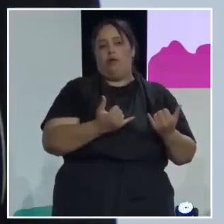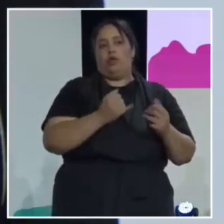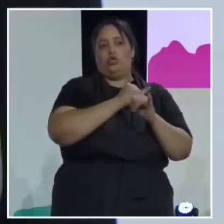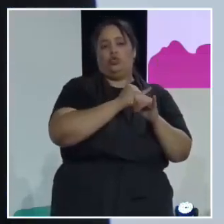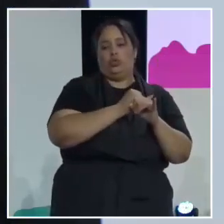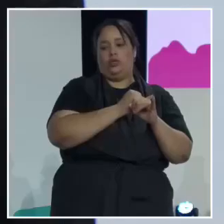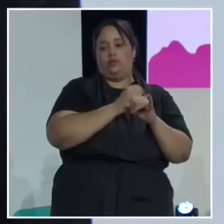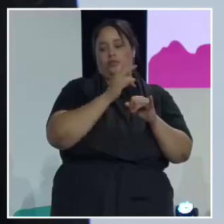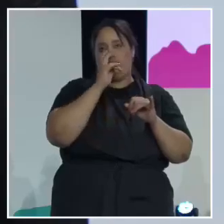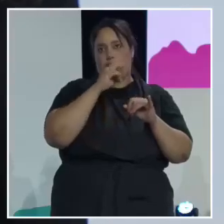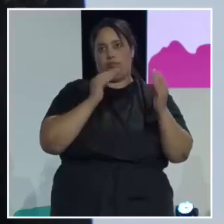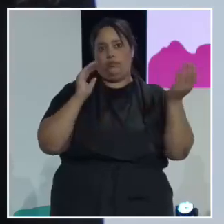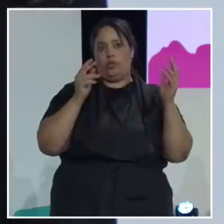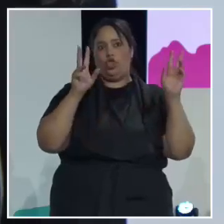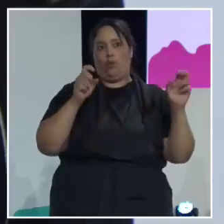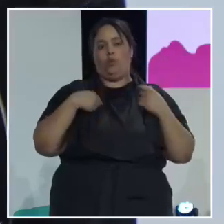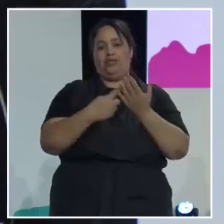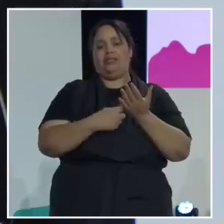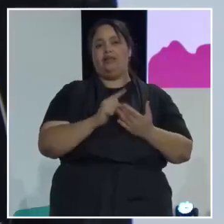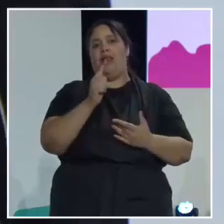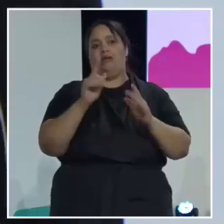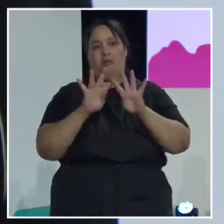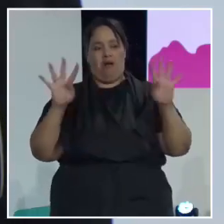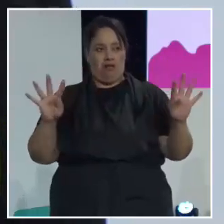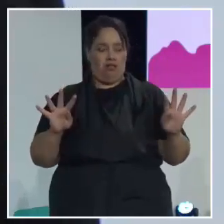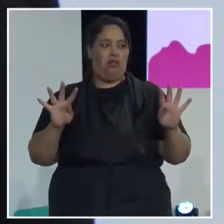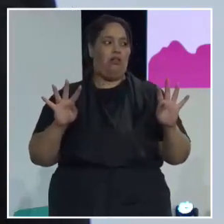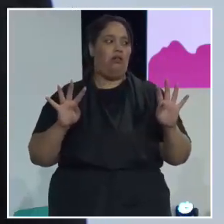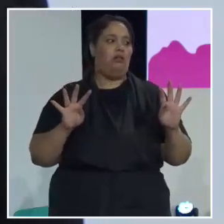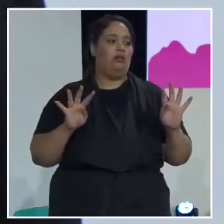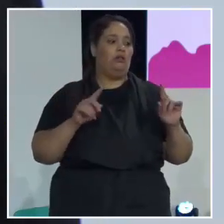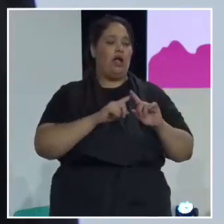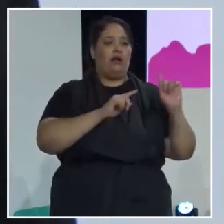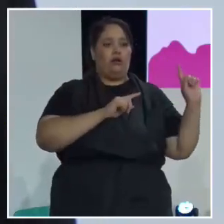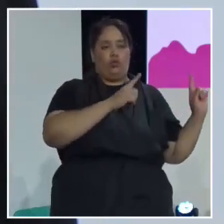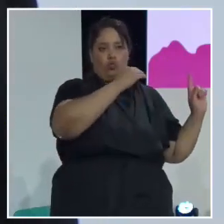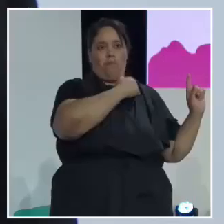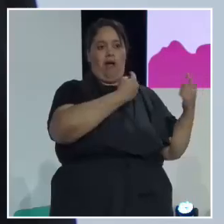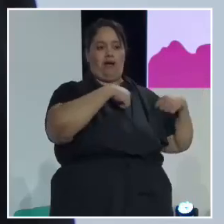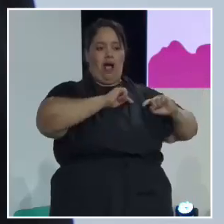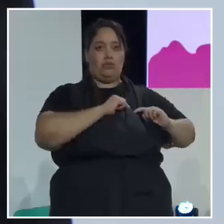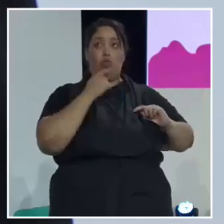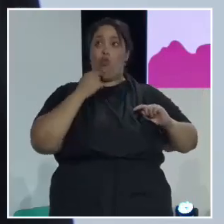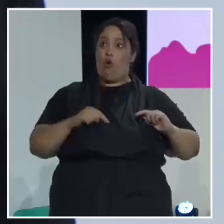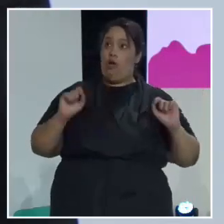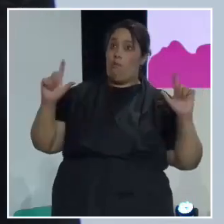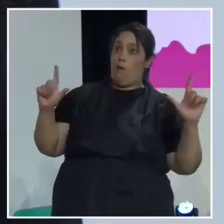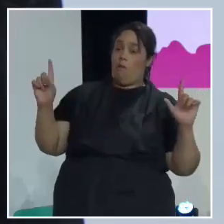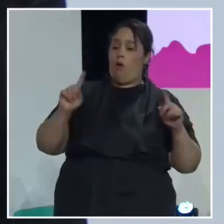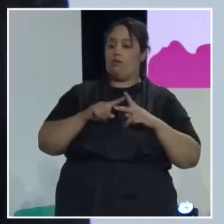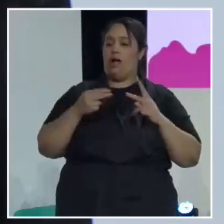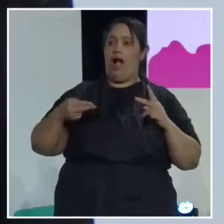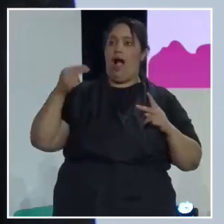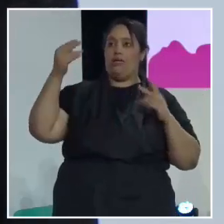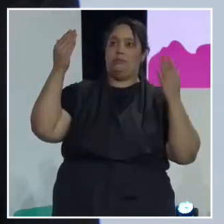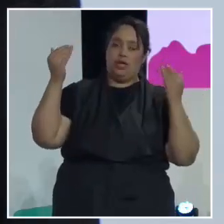it's sort of topics we could discuss with the later panelists. And Undersecretary Lee Junhua, you reminded us first of the harsh reality, the high expectation, but